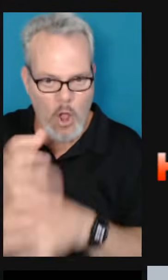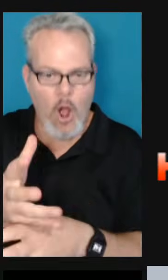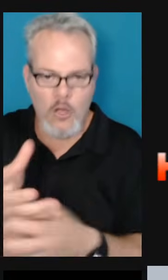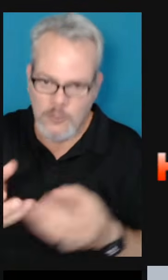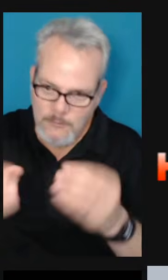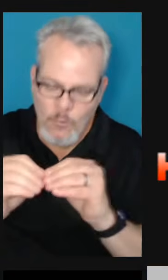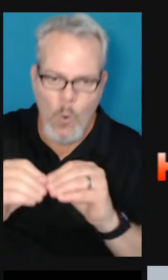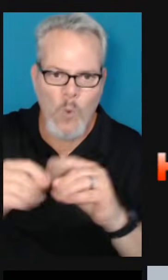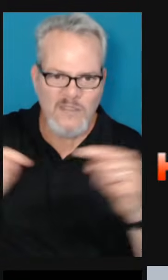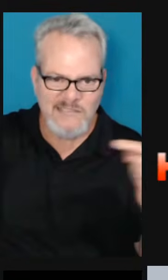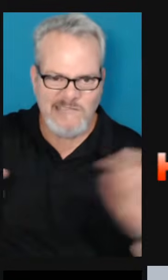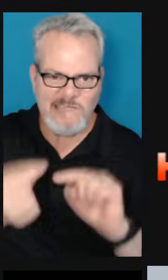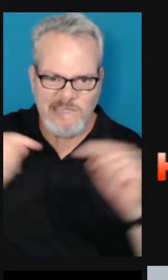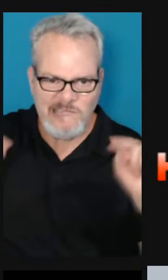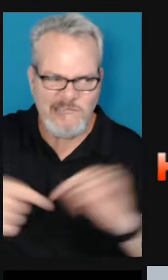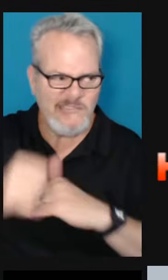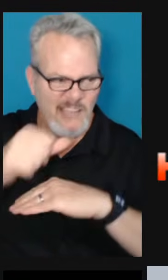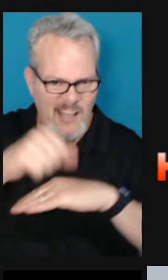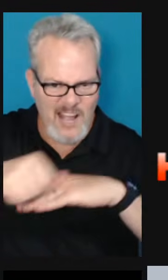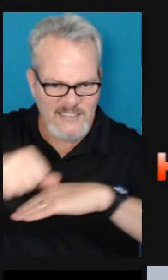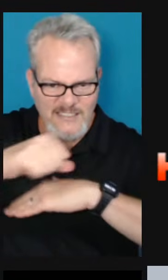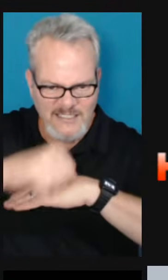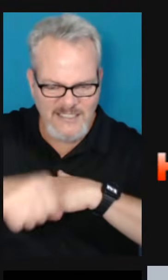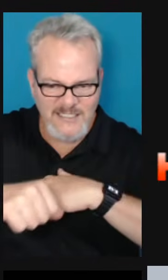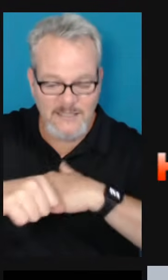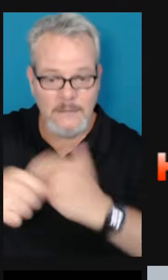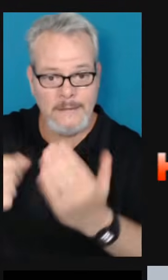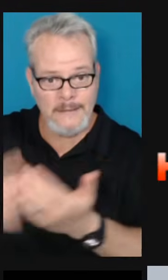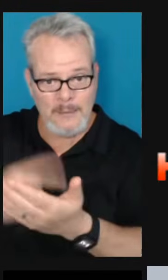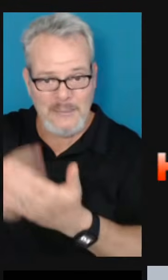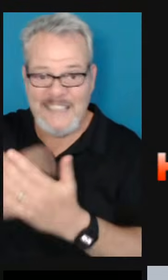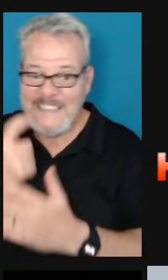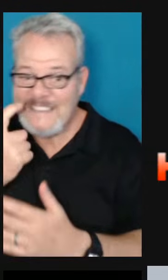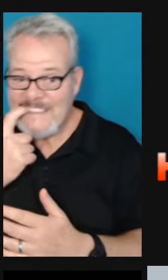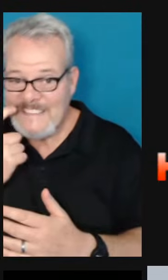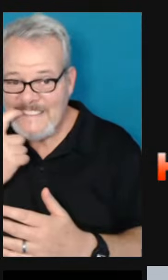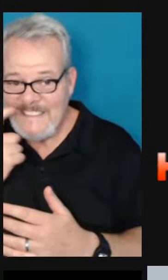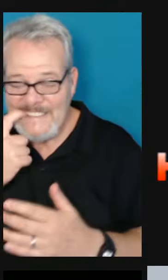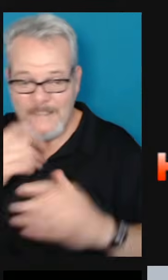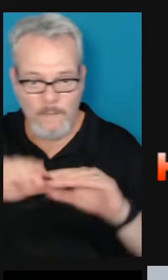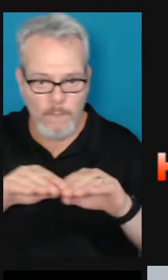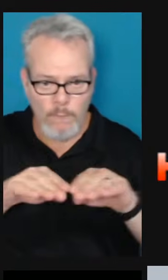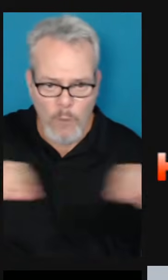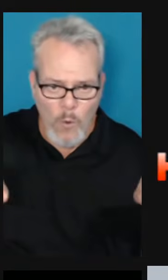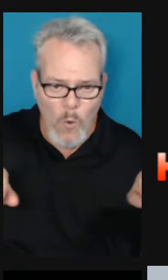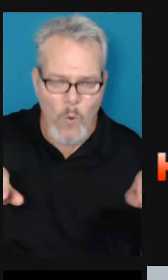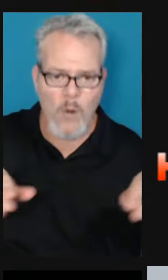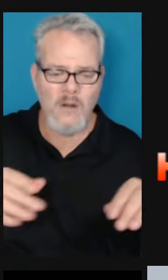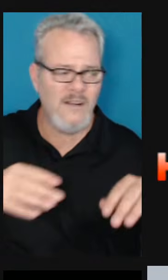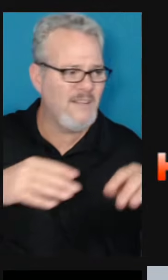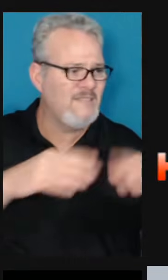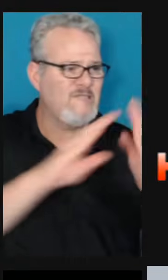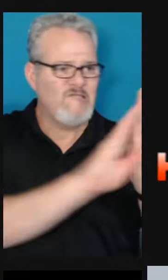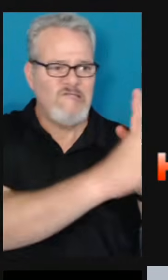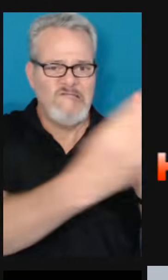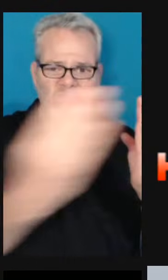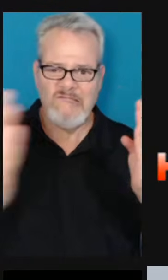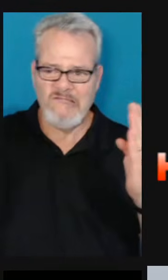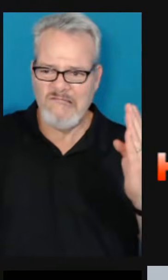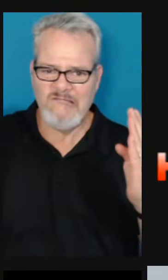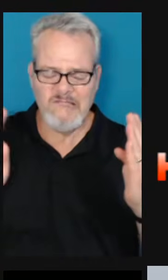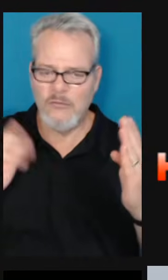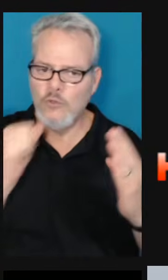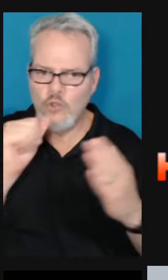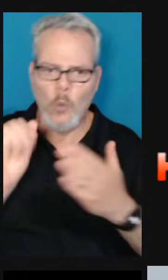Glass, porcelain enamel, and acrylic can be scratched if wiped vigorously. Right, so you want to dab or rinse rather than